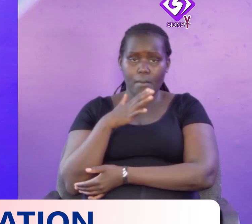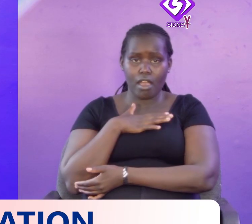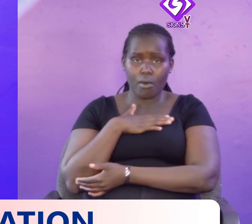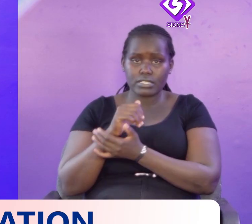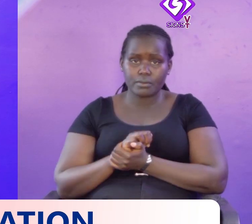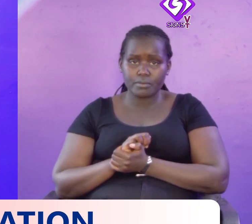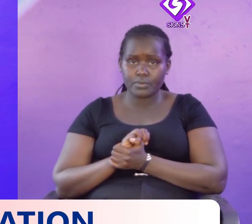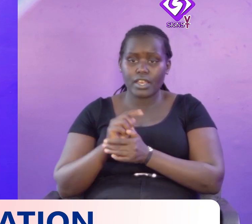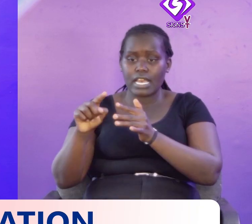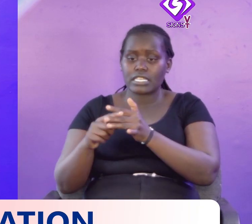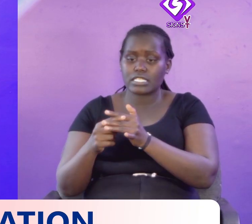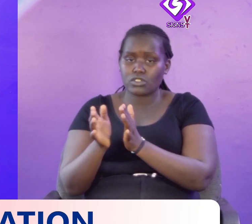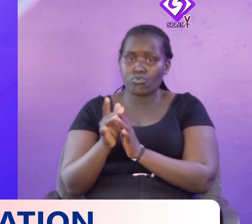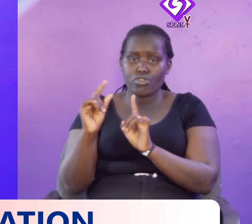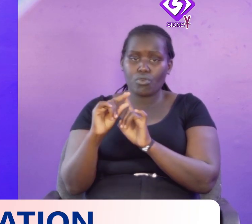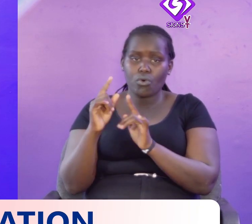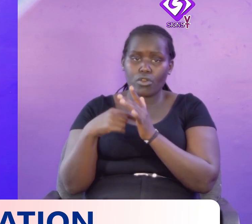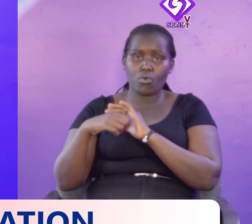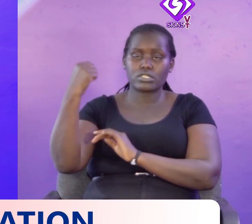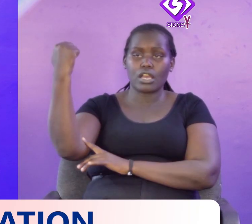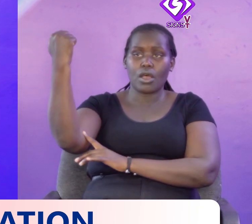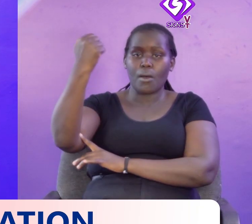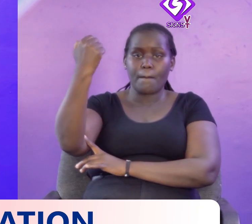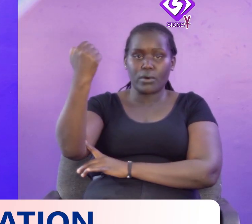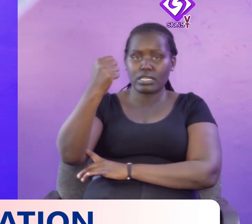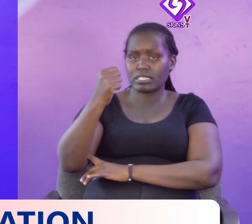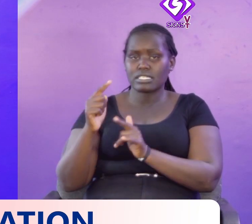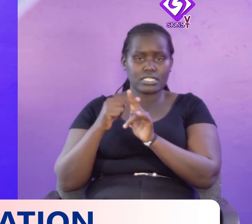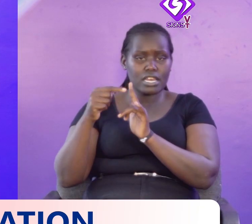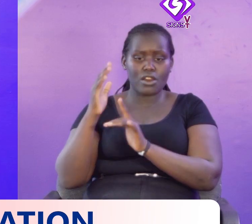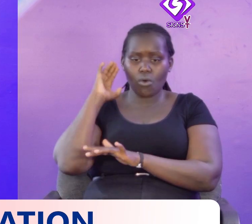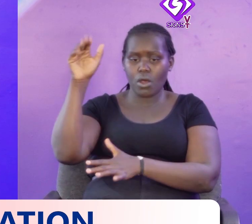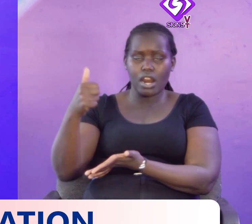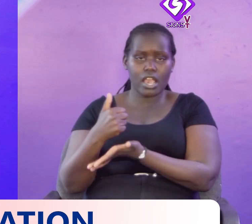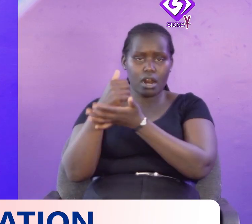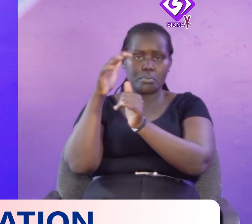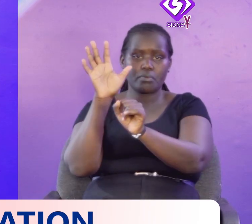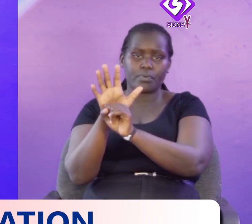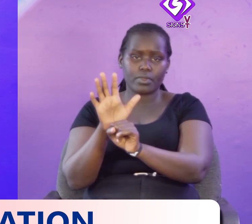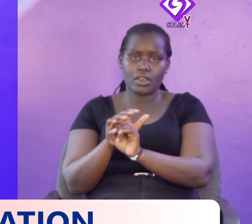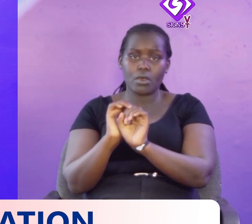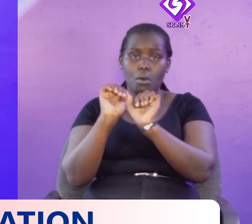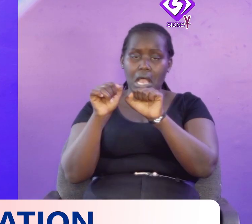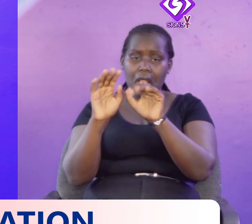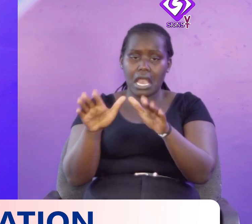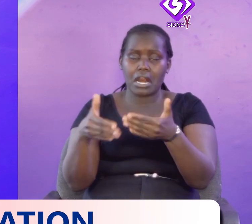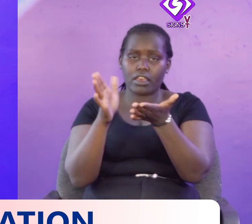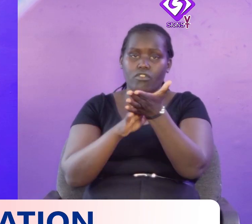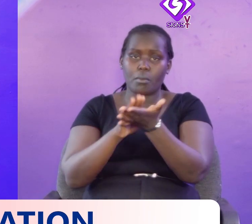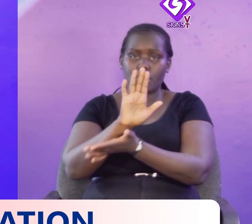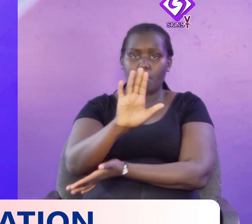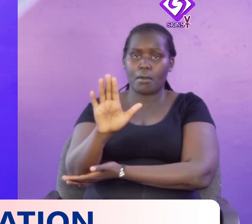0111980384. Start with the word politics. Itanisaidia sana so that you can give your comments in